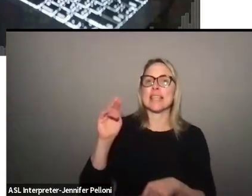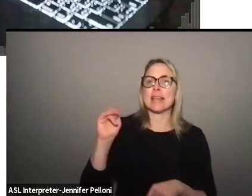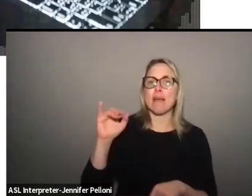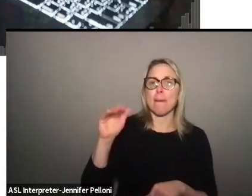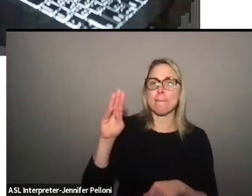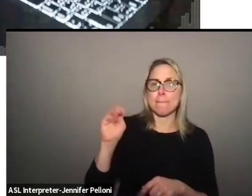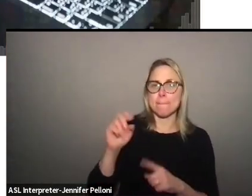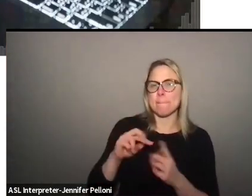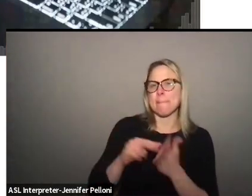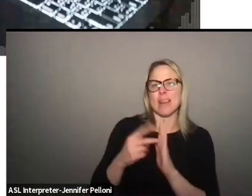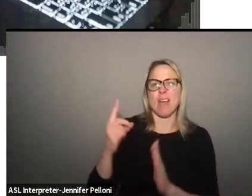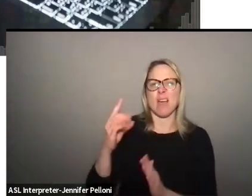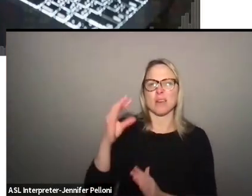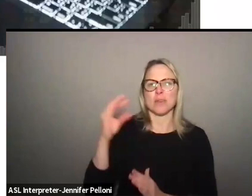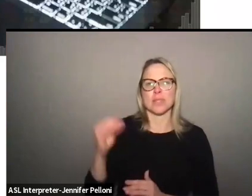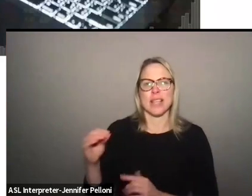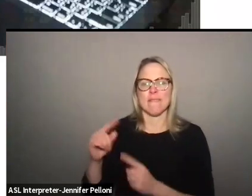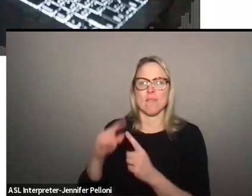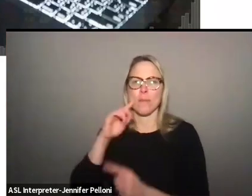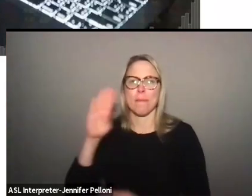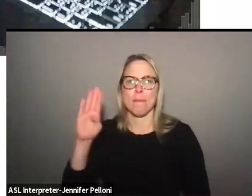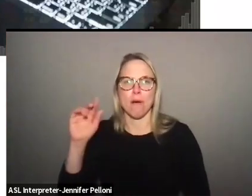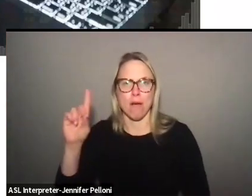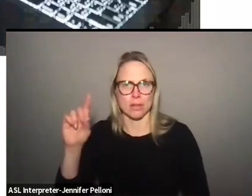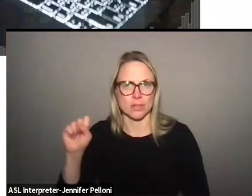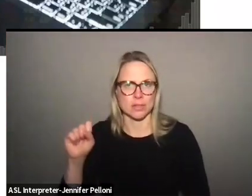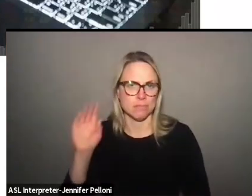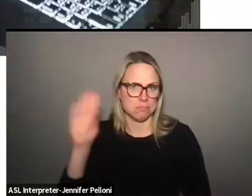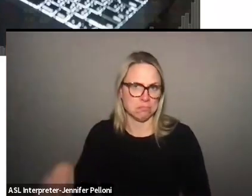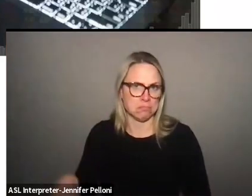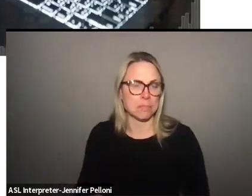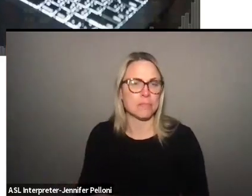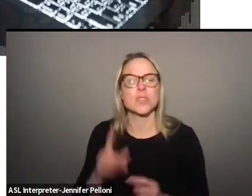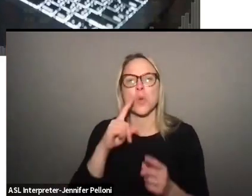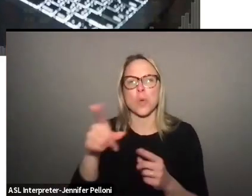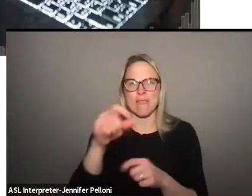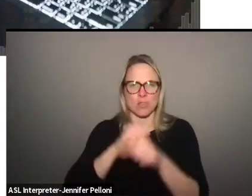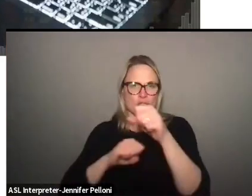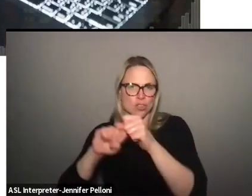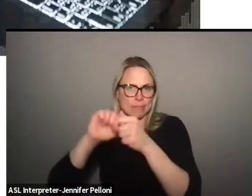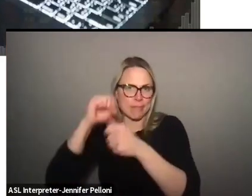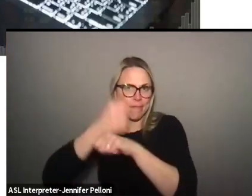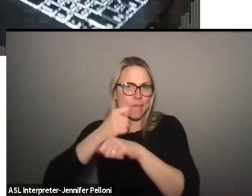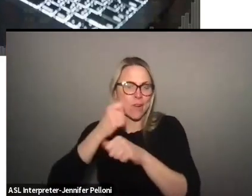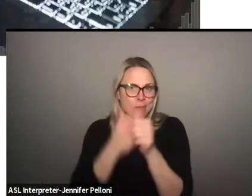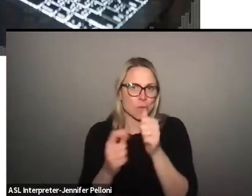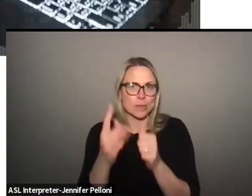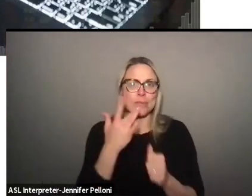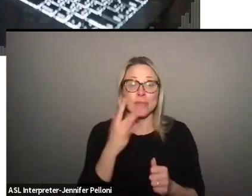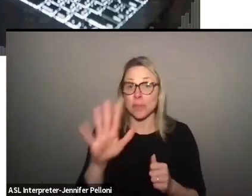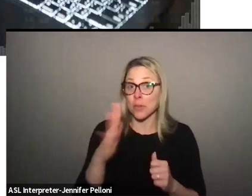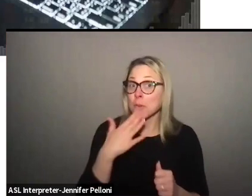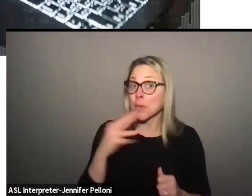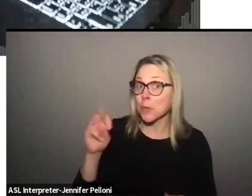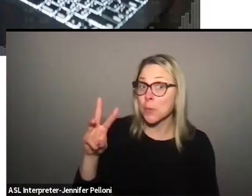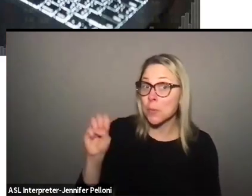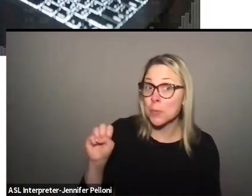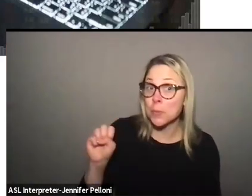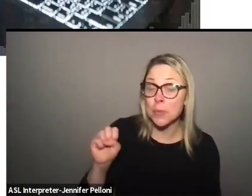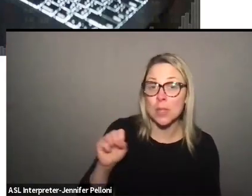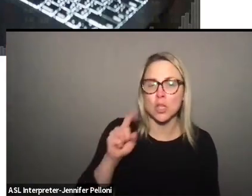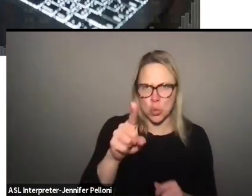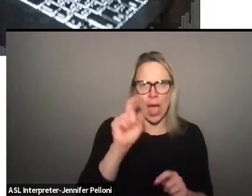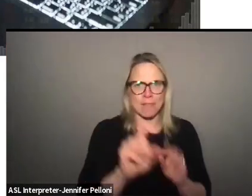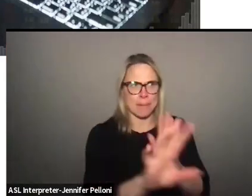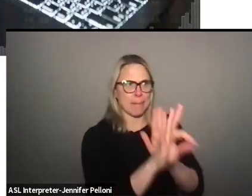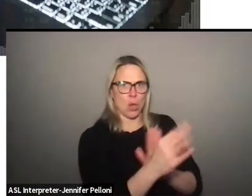100% in bonds. So we've tried to structure it so that there's something for everyone. The good news is you do not have to pick just one.